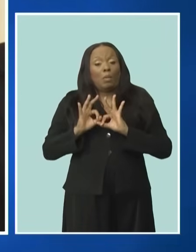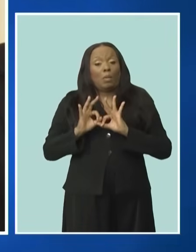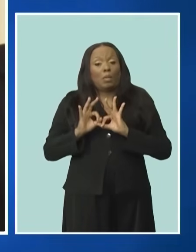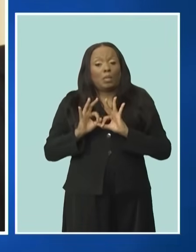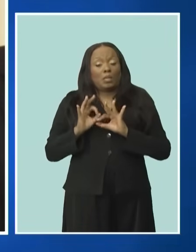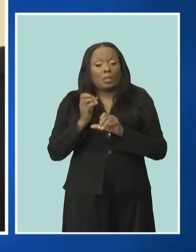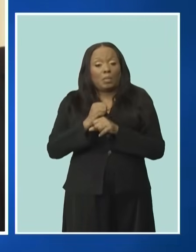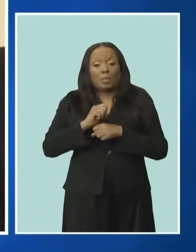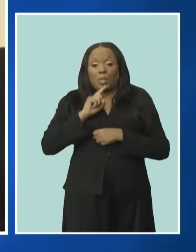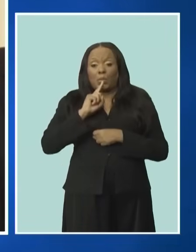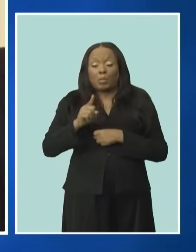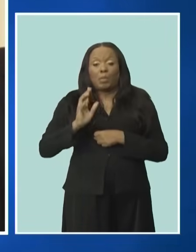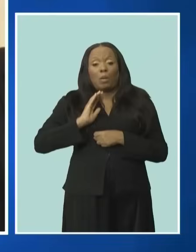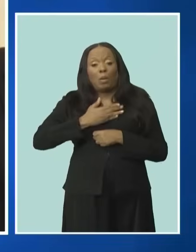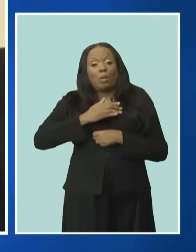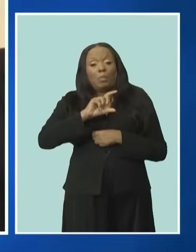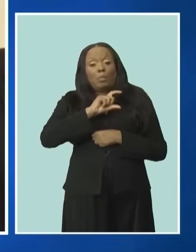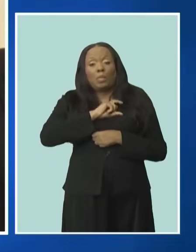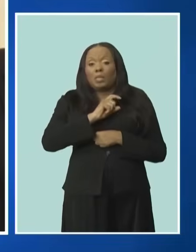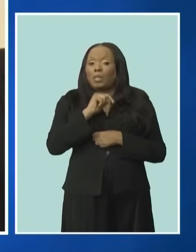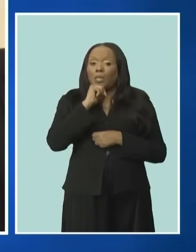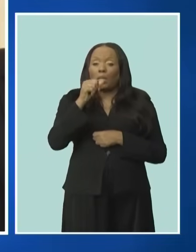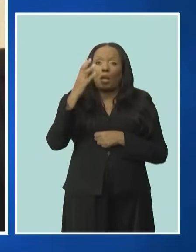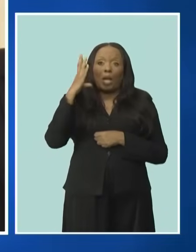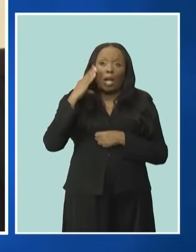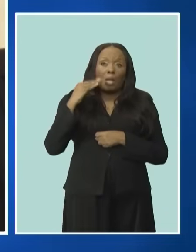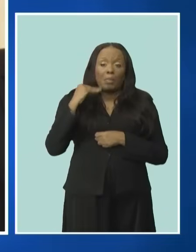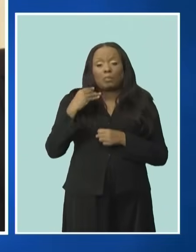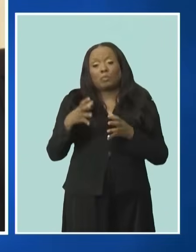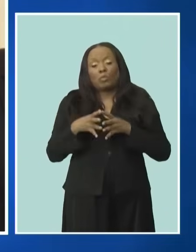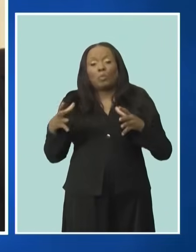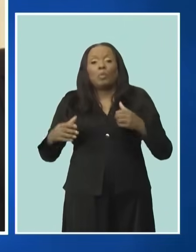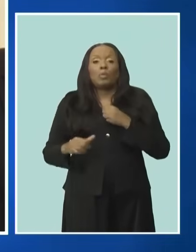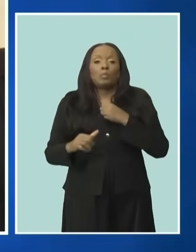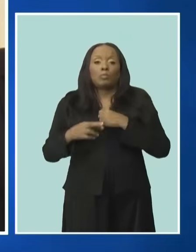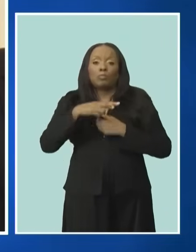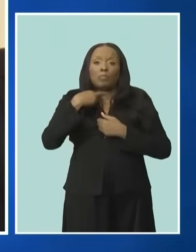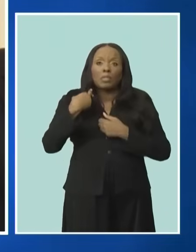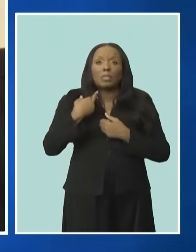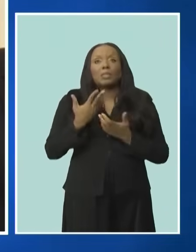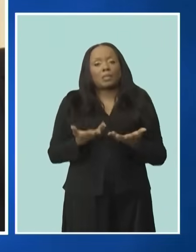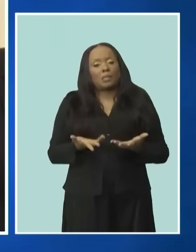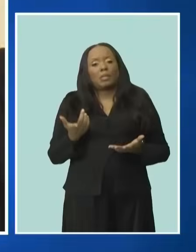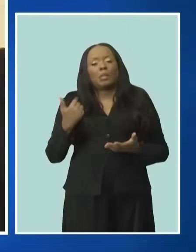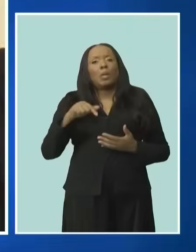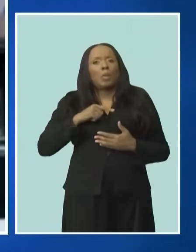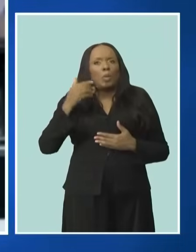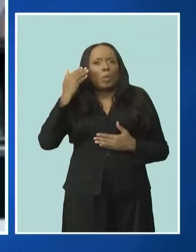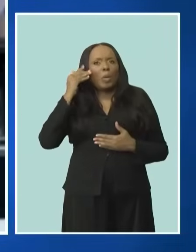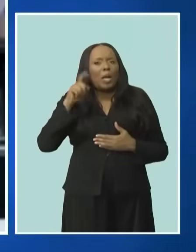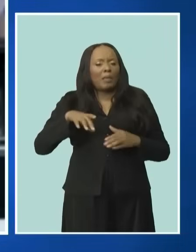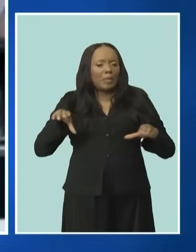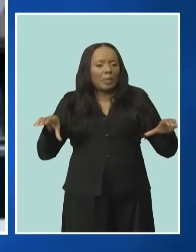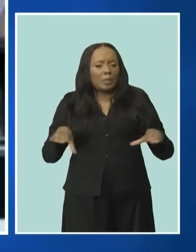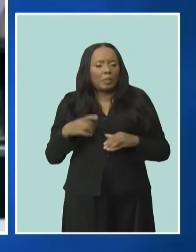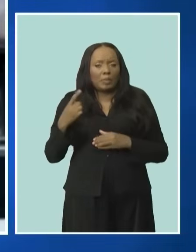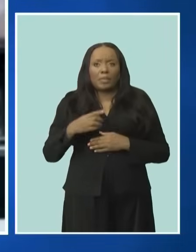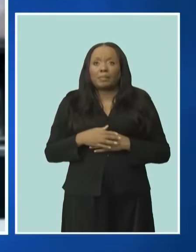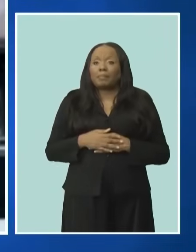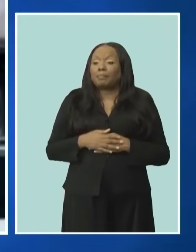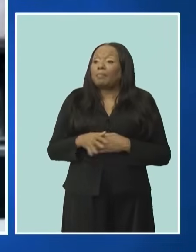have protecting us every day and every night, I don't need to tell you where the scales are landing.